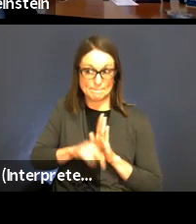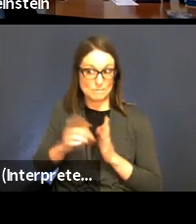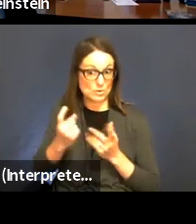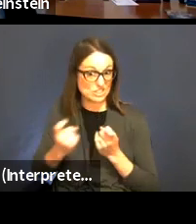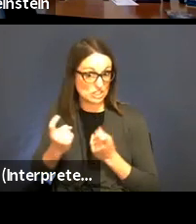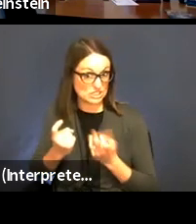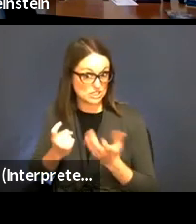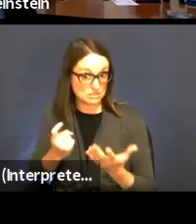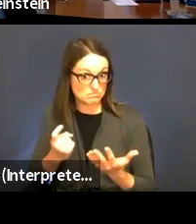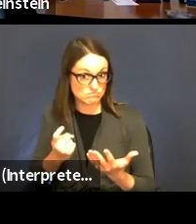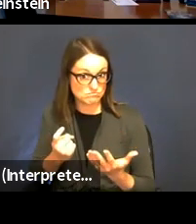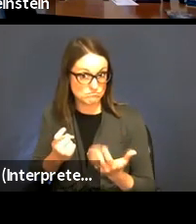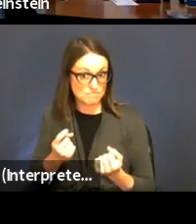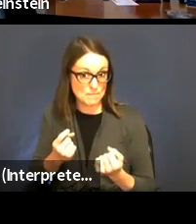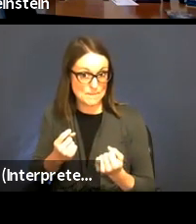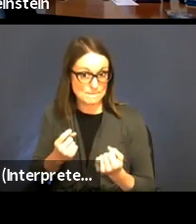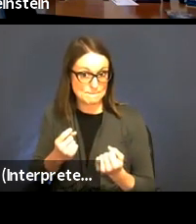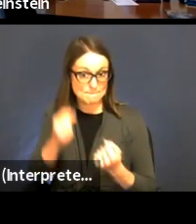questions?